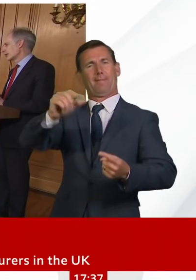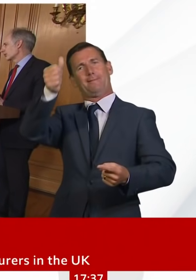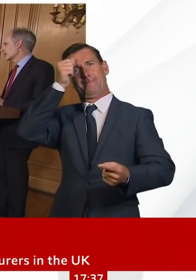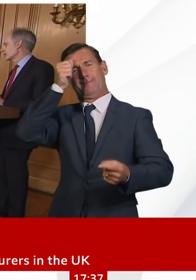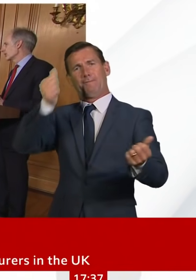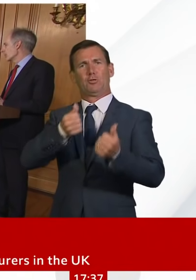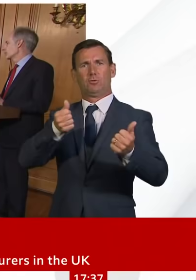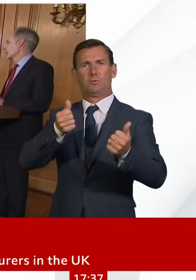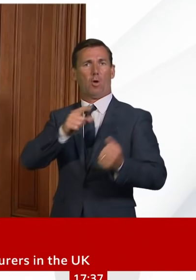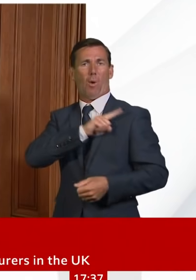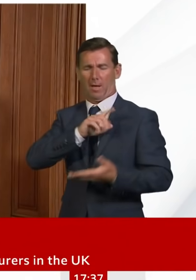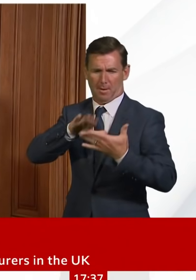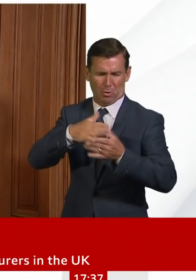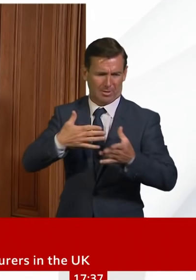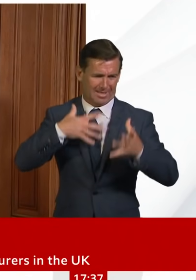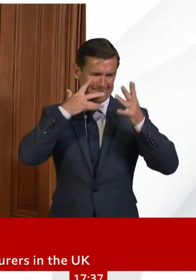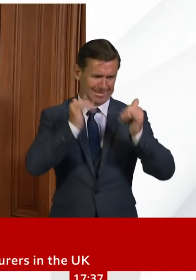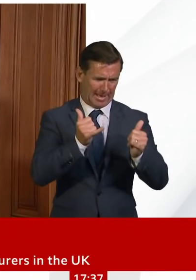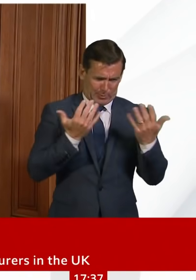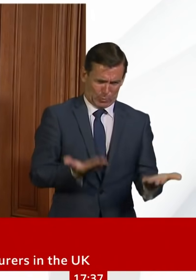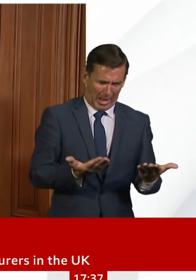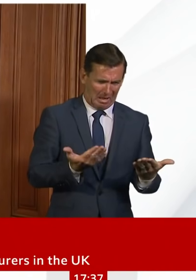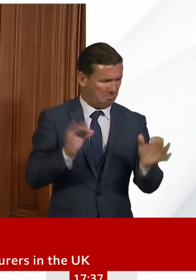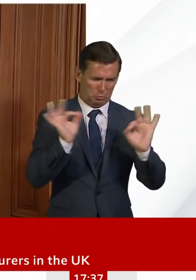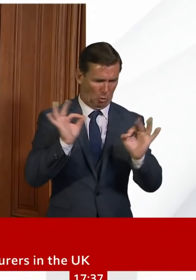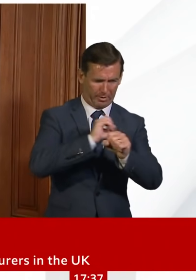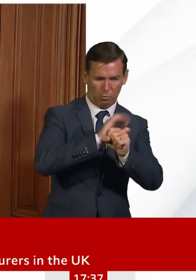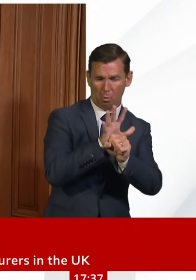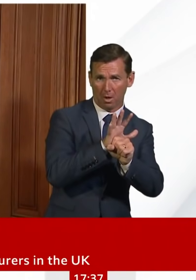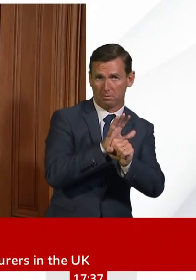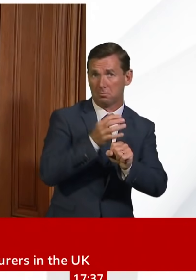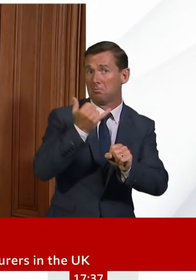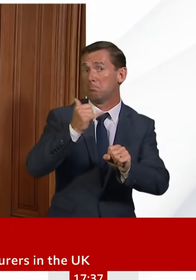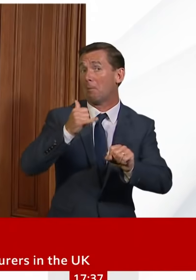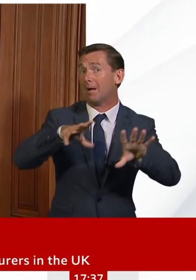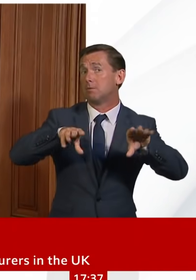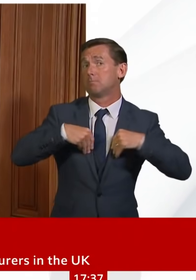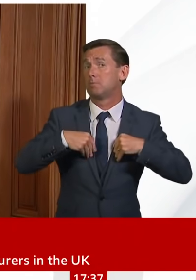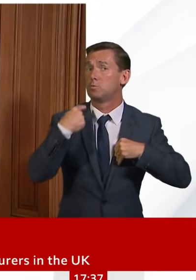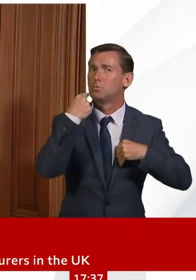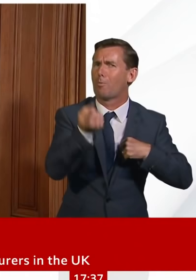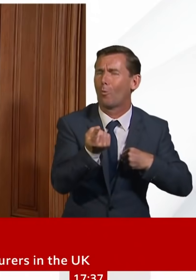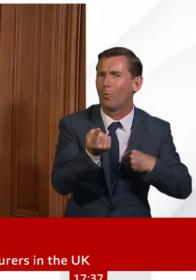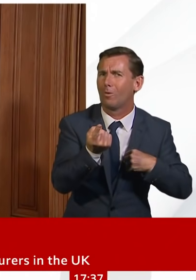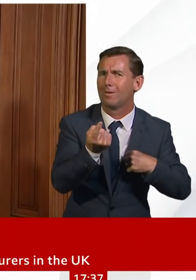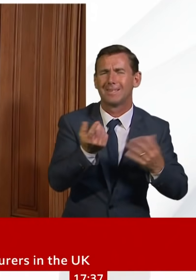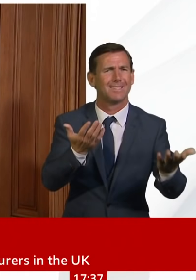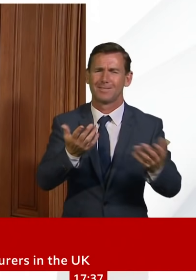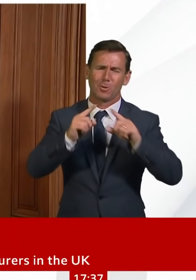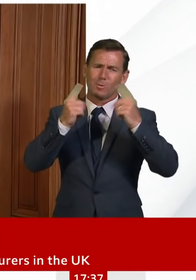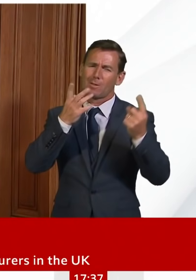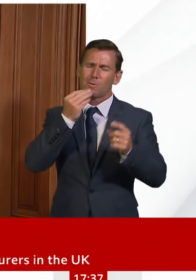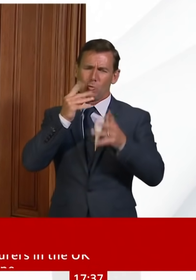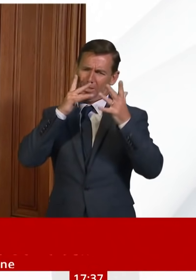and on day two they might become positive, and you wouldn't know. So we use the test to understand the spread of the virus in